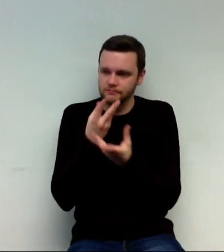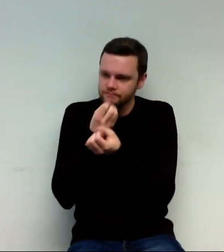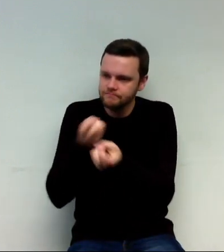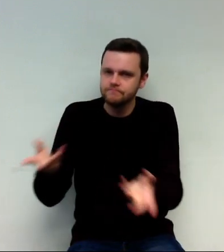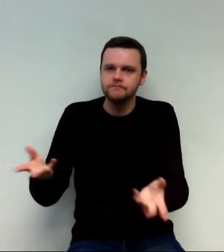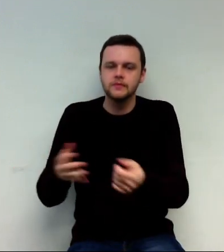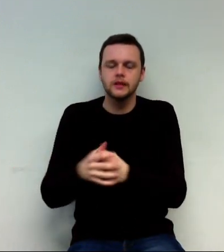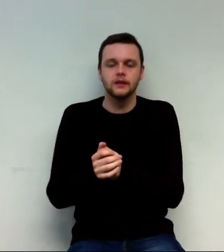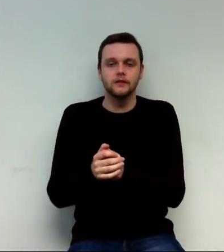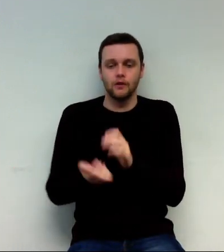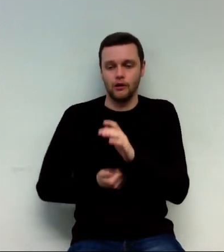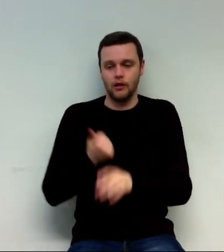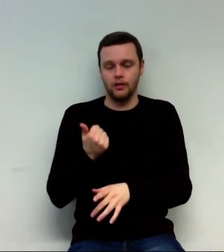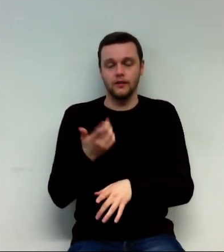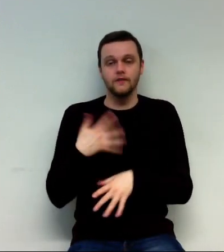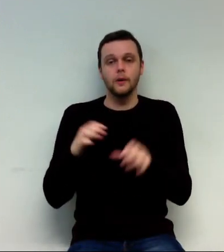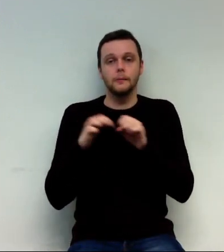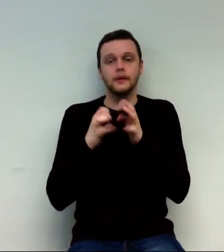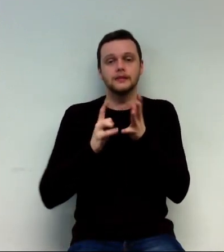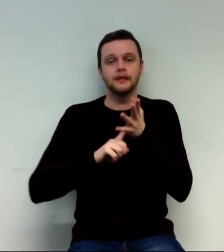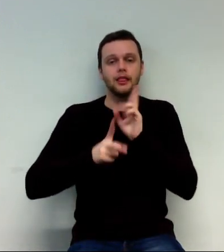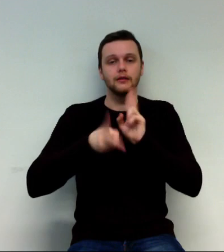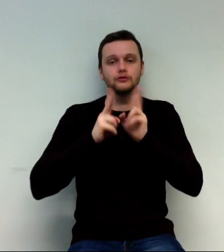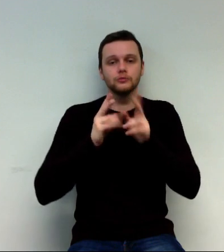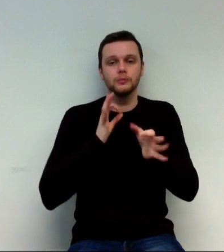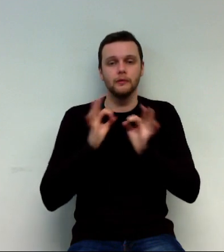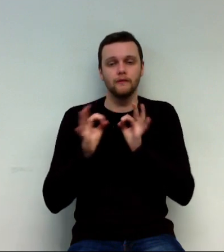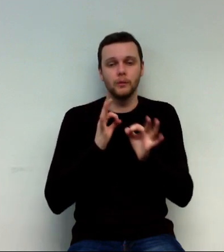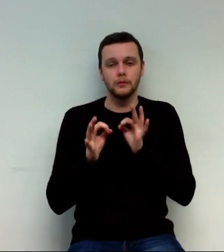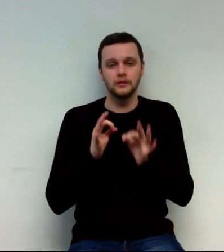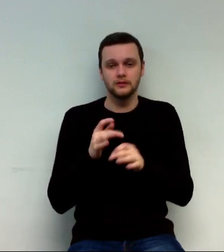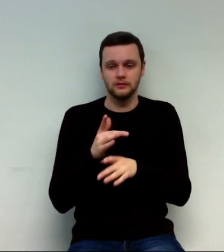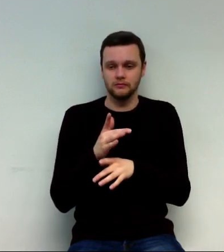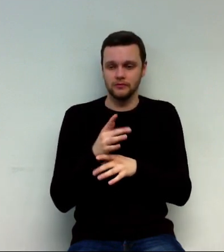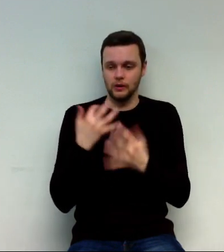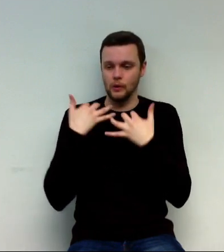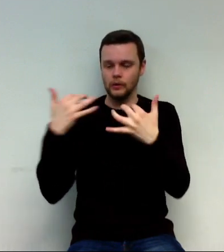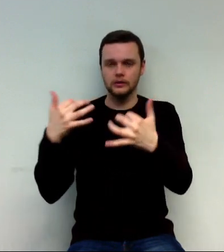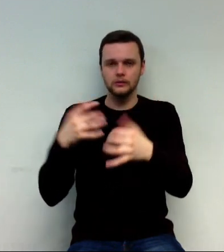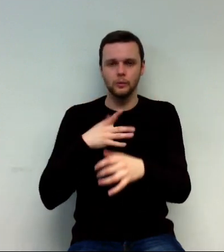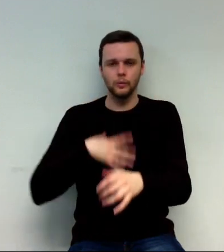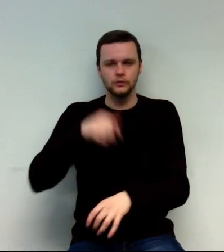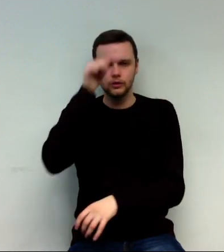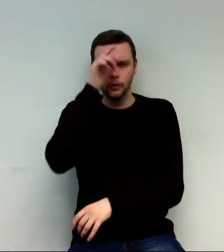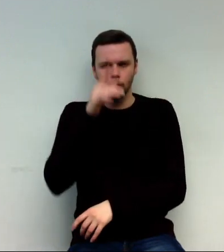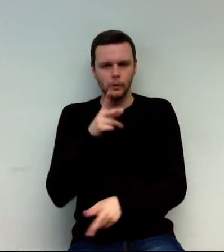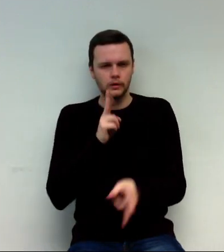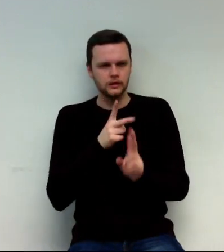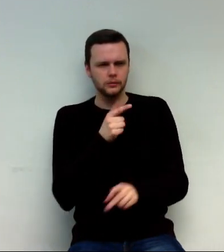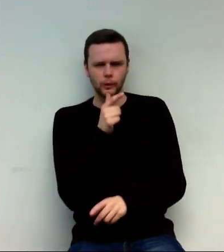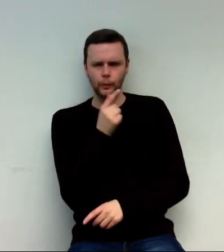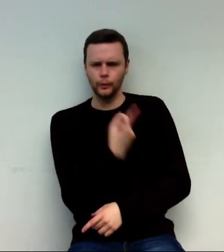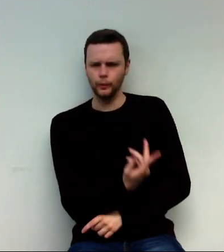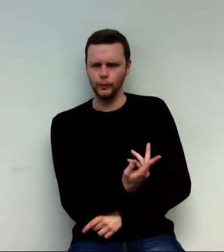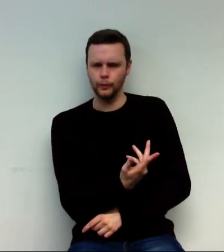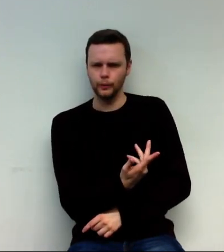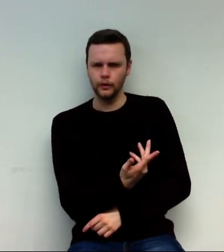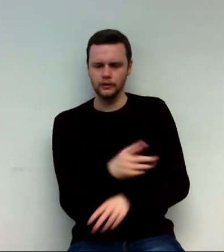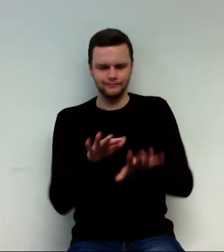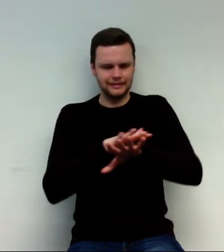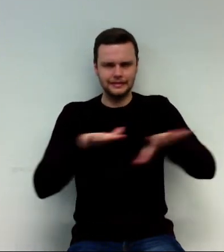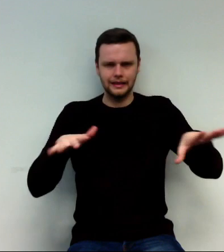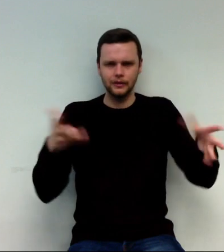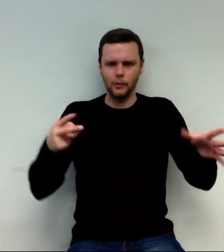possible. For something like a BSL-interpreted performance, your audience is going to want to know who the interpreter is and where on the stage they're going